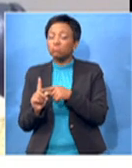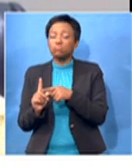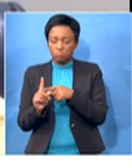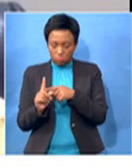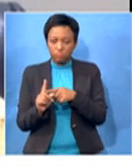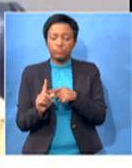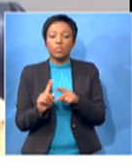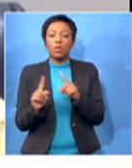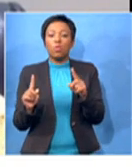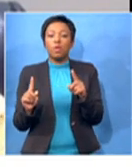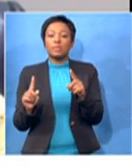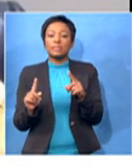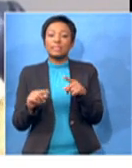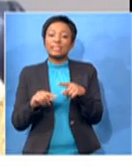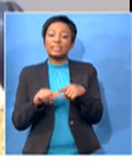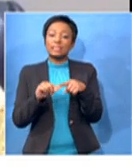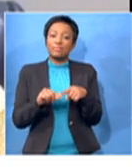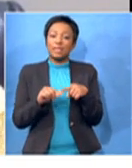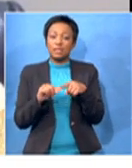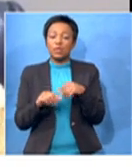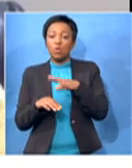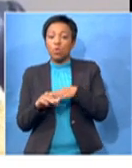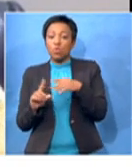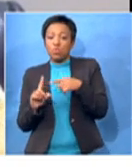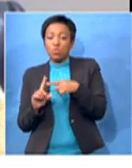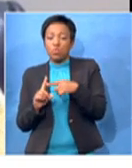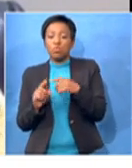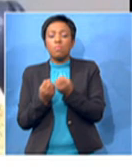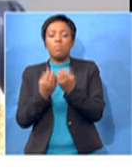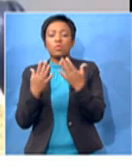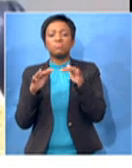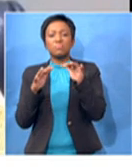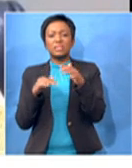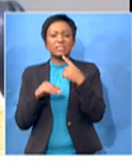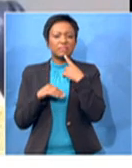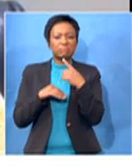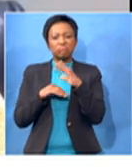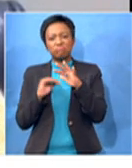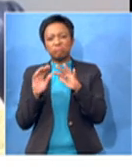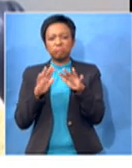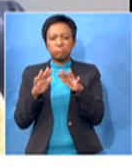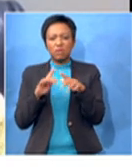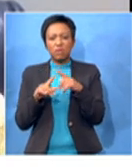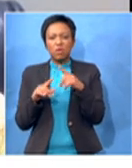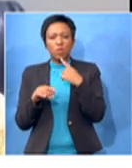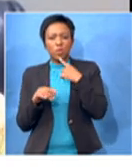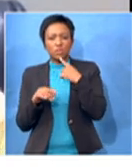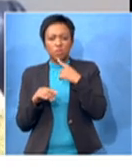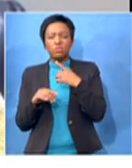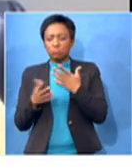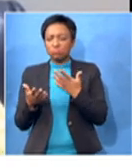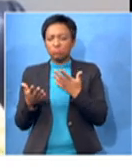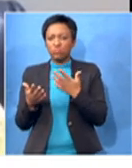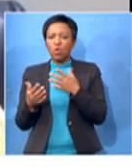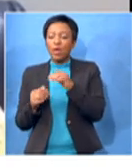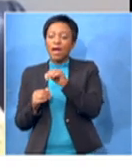heat and the burden on you most of the time, and I would want to believe that most will take that up when